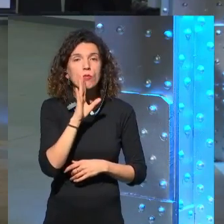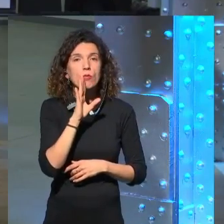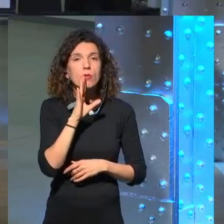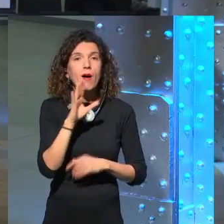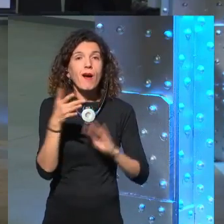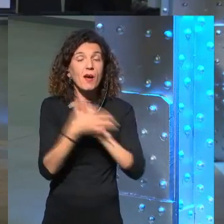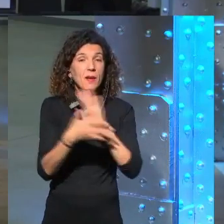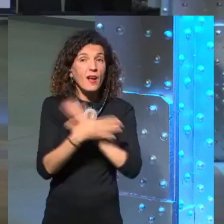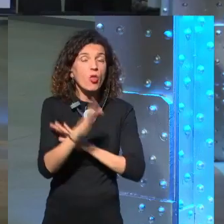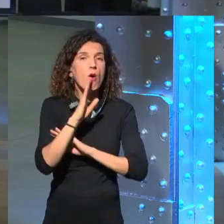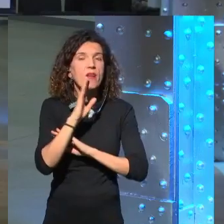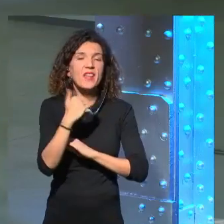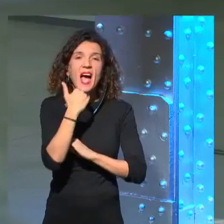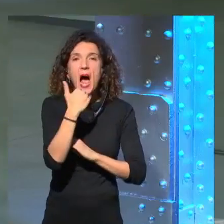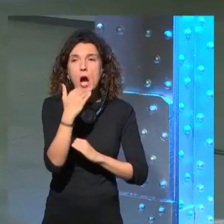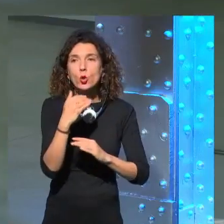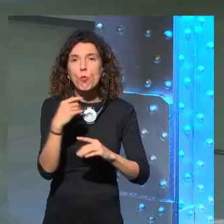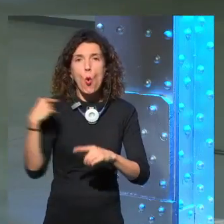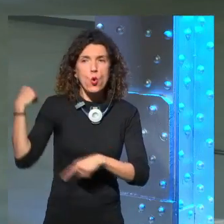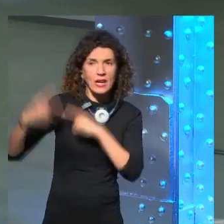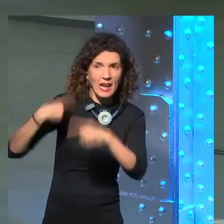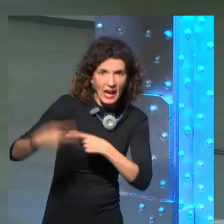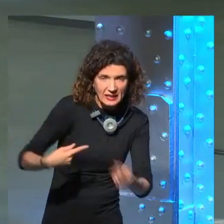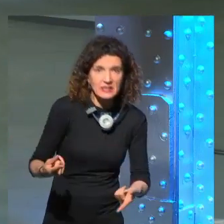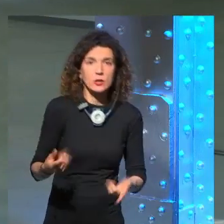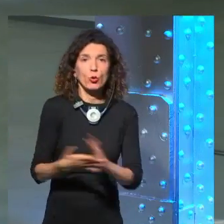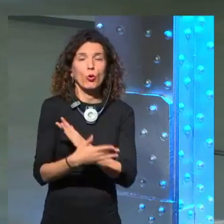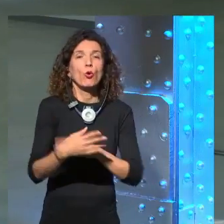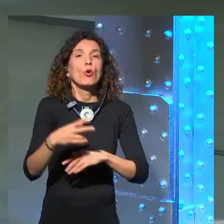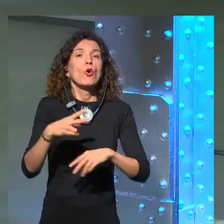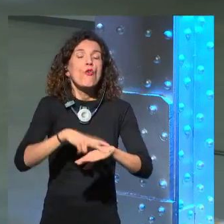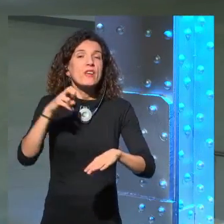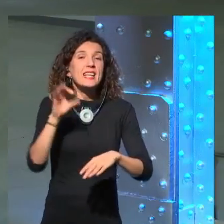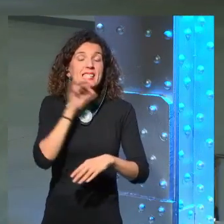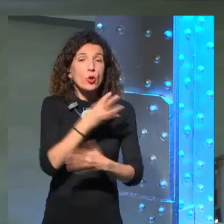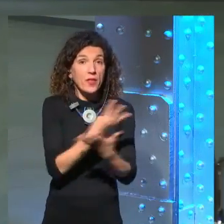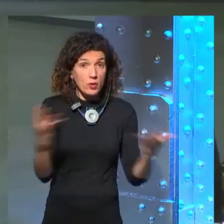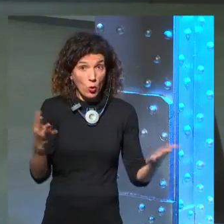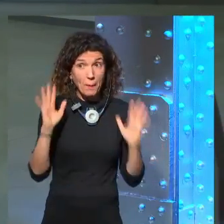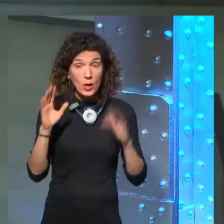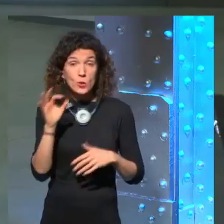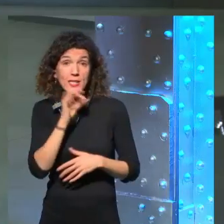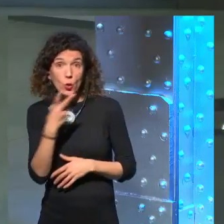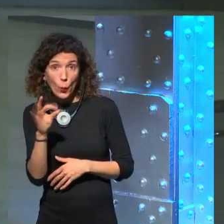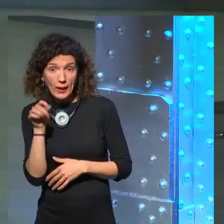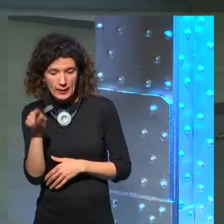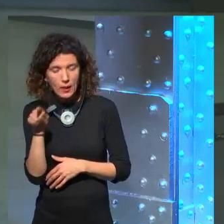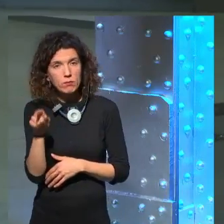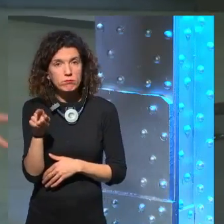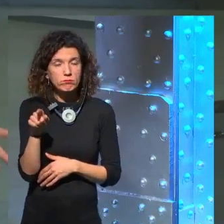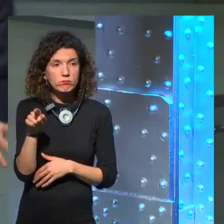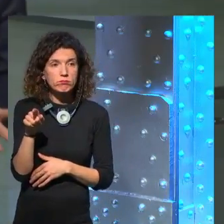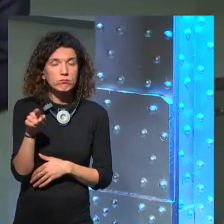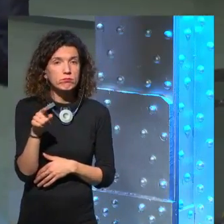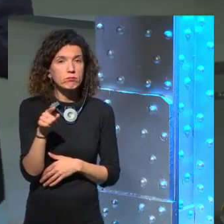very classical 19th century physics, very deterministic, but in the 20th century, Einstein